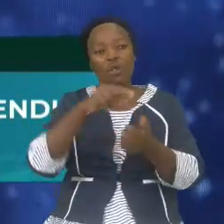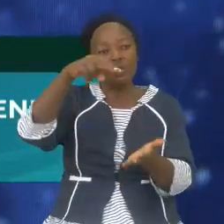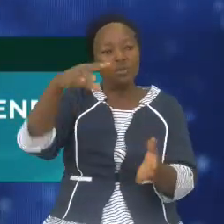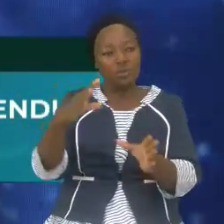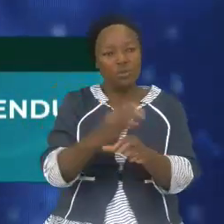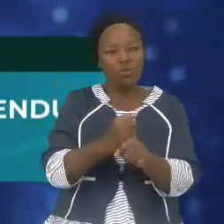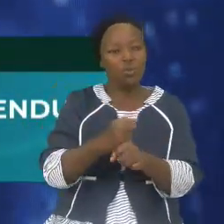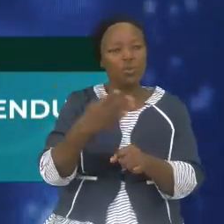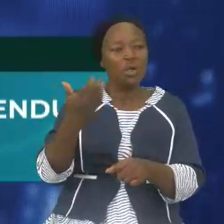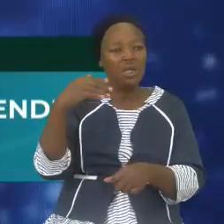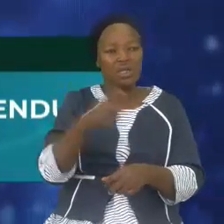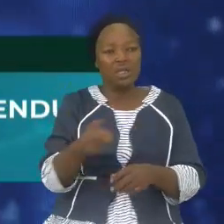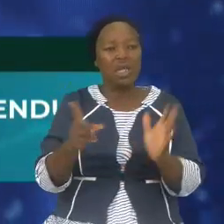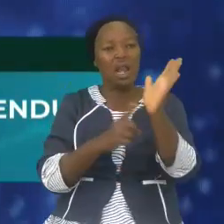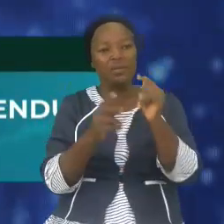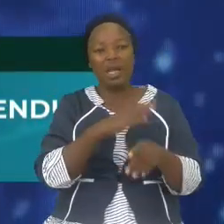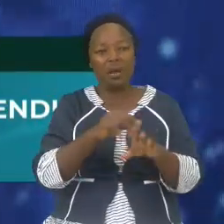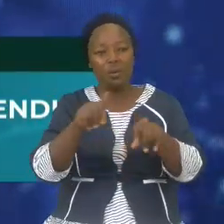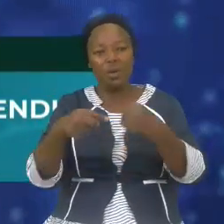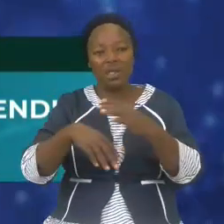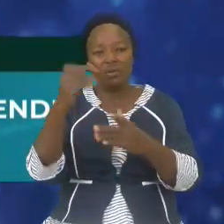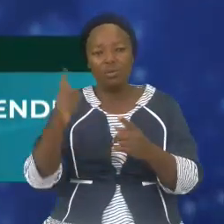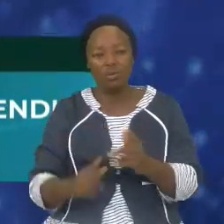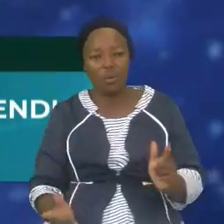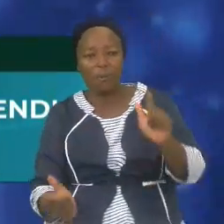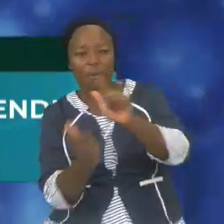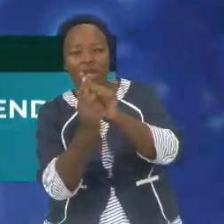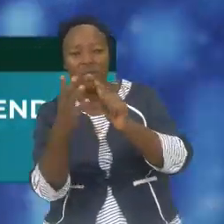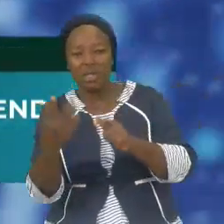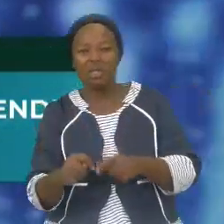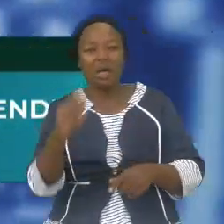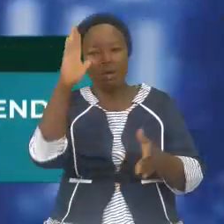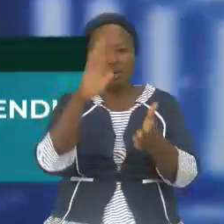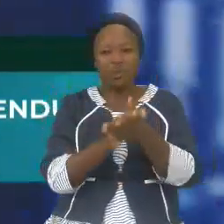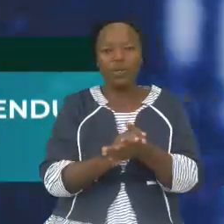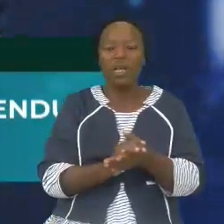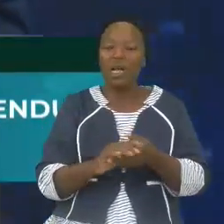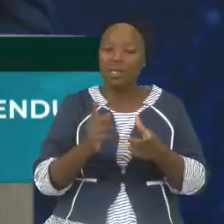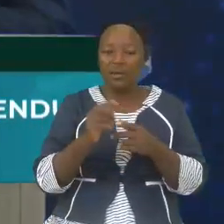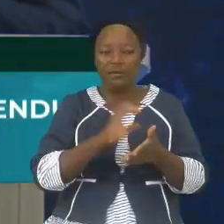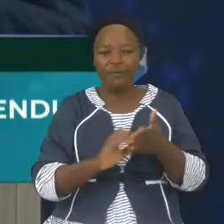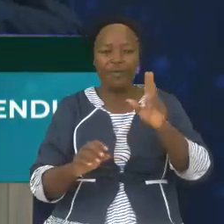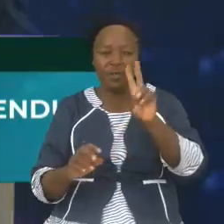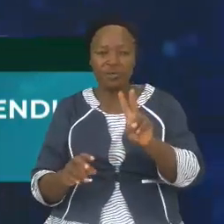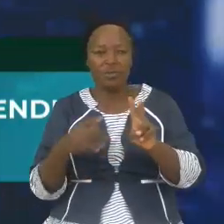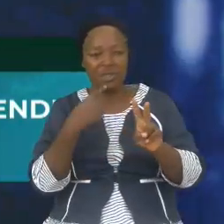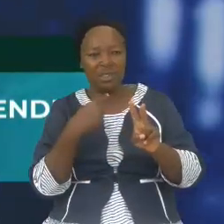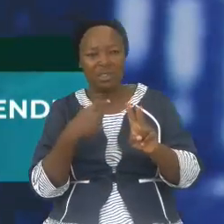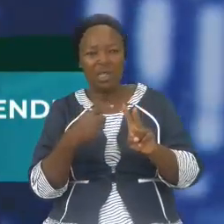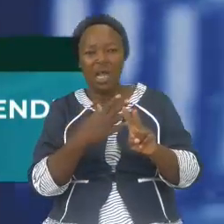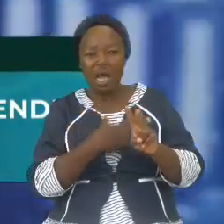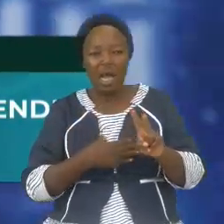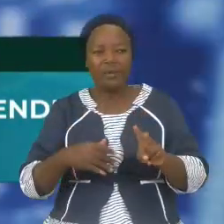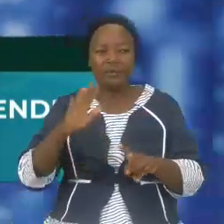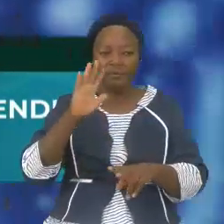lamps and went forth to meet the bridegroom. In verse 2, it says, and 5